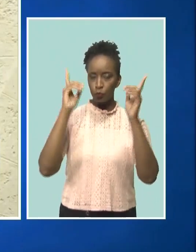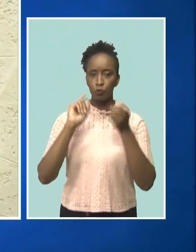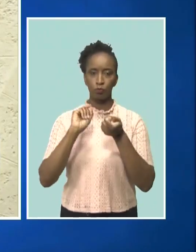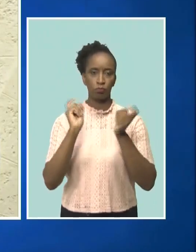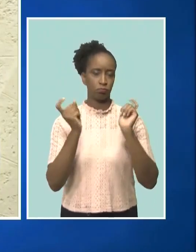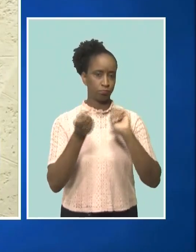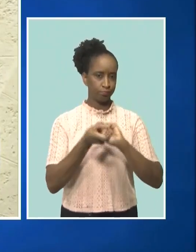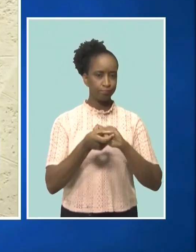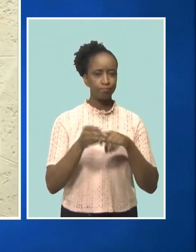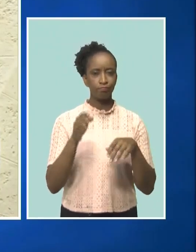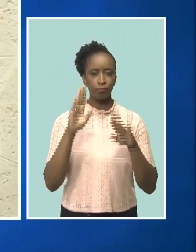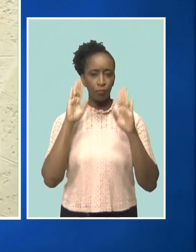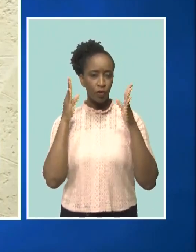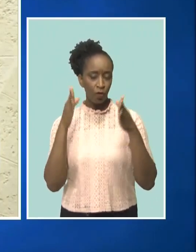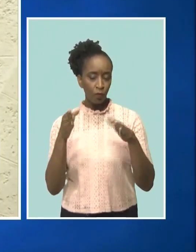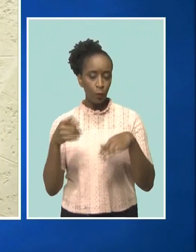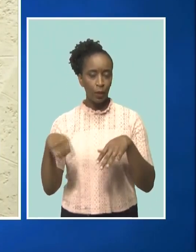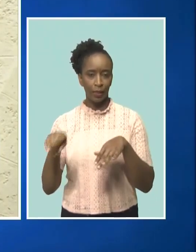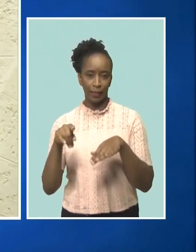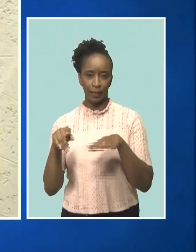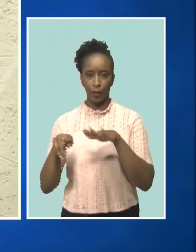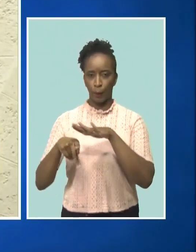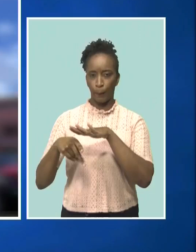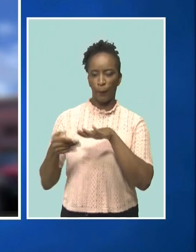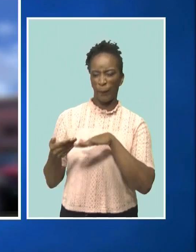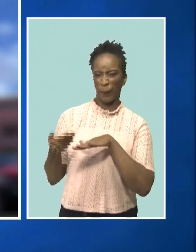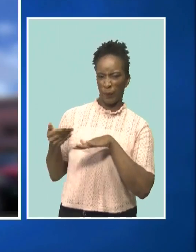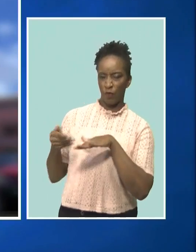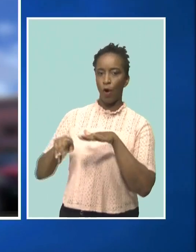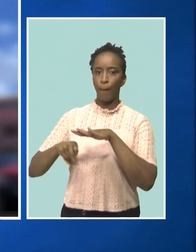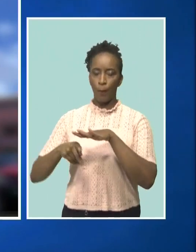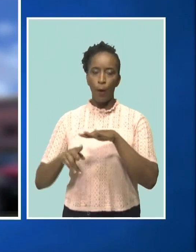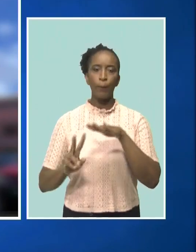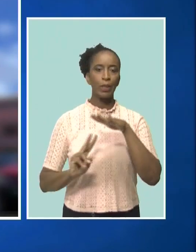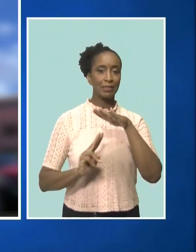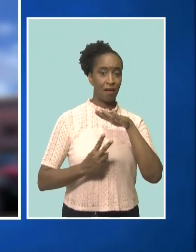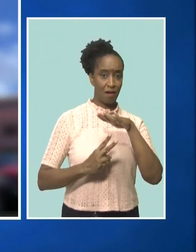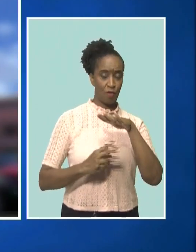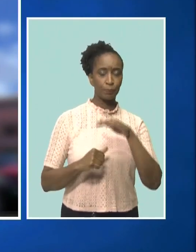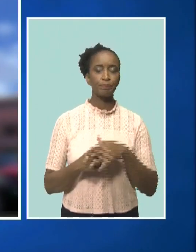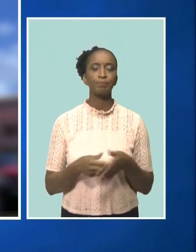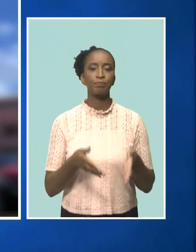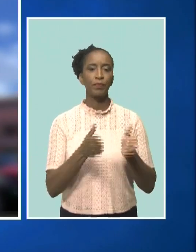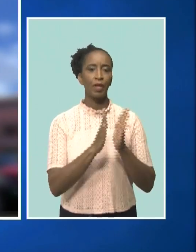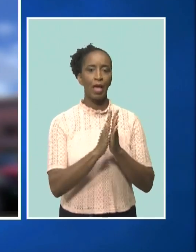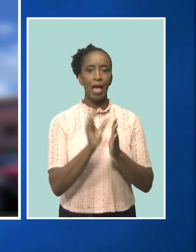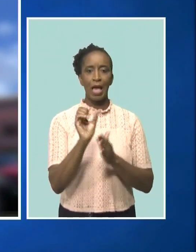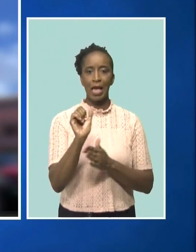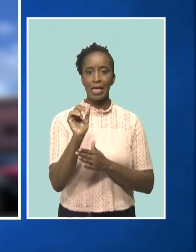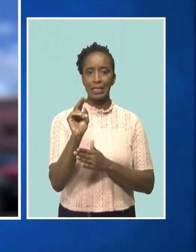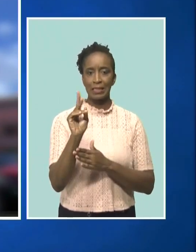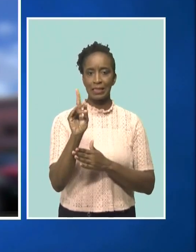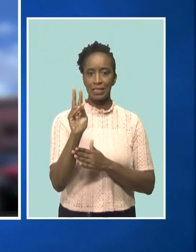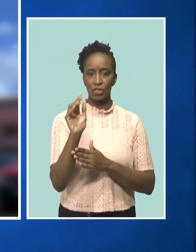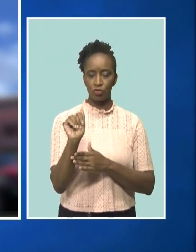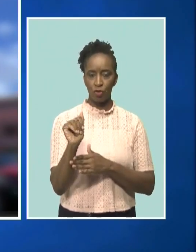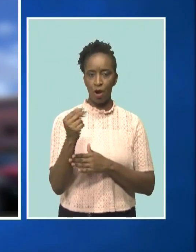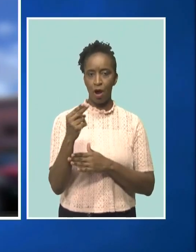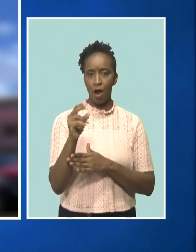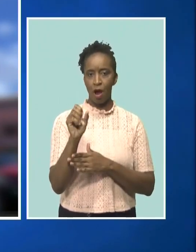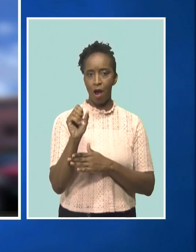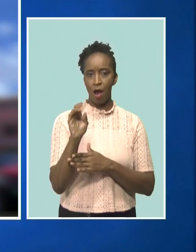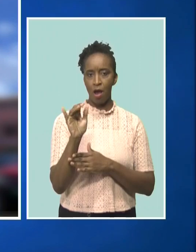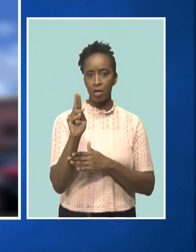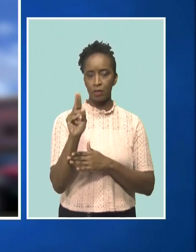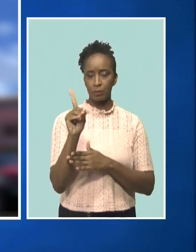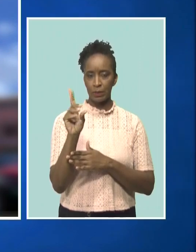on pre-primary, primary and secondary education. I have asked the Honourable Sandra Husbands to assume responsibility for Ministry